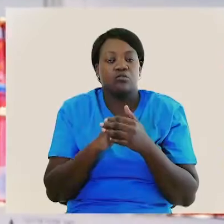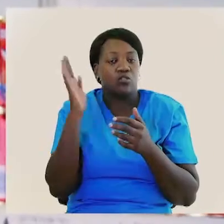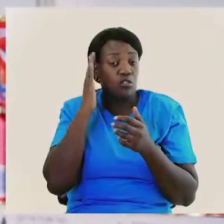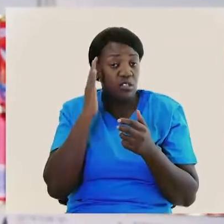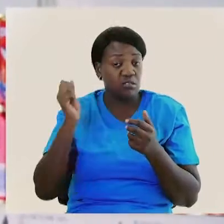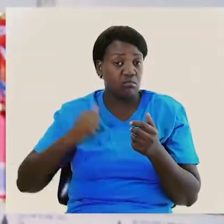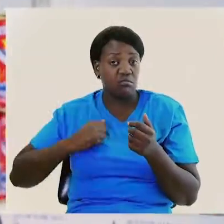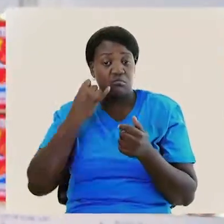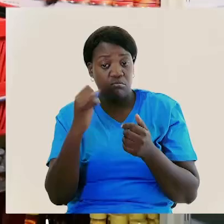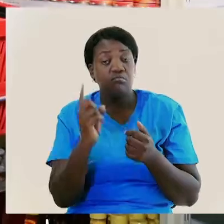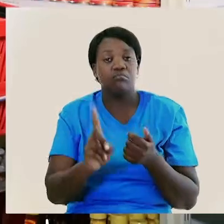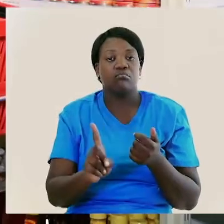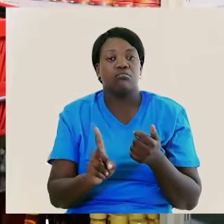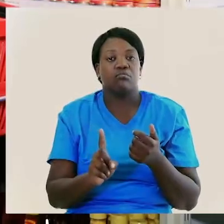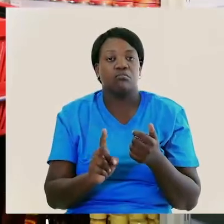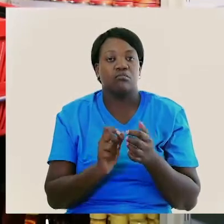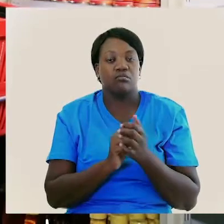said.